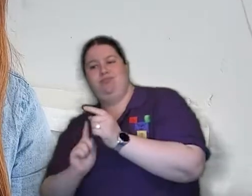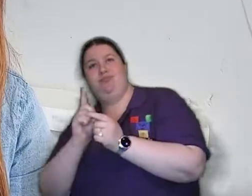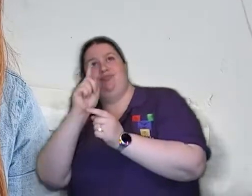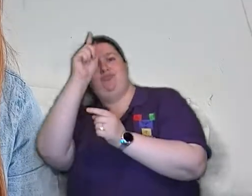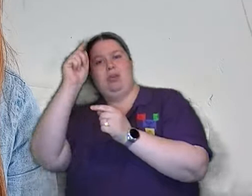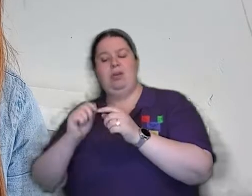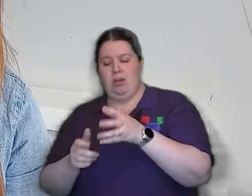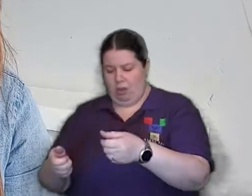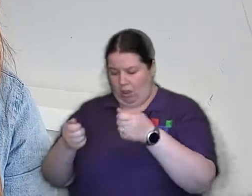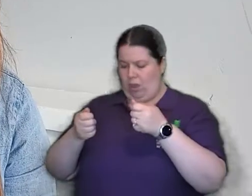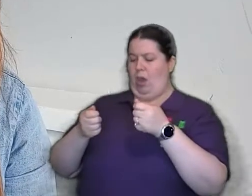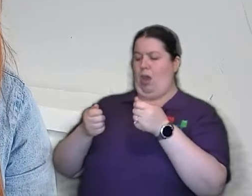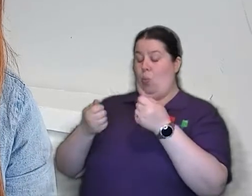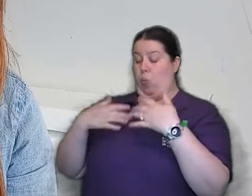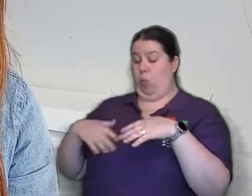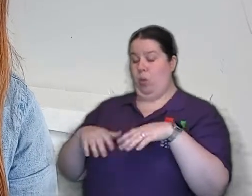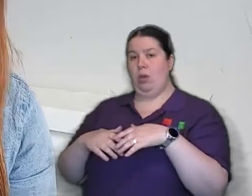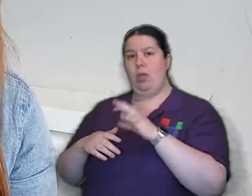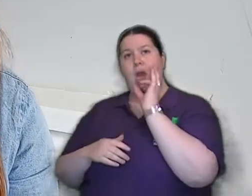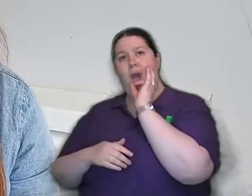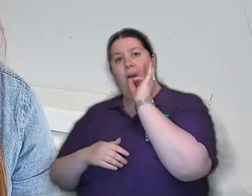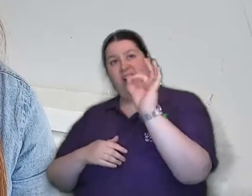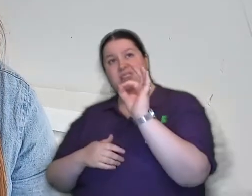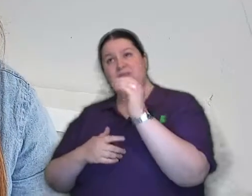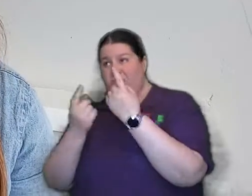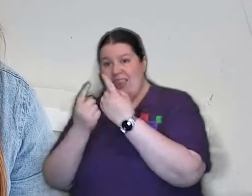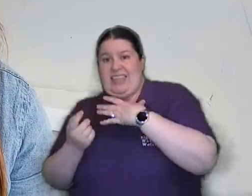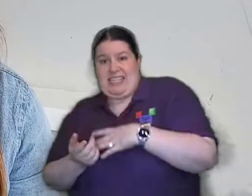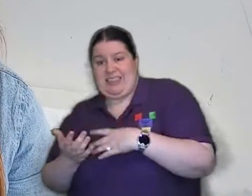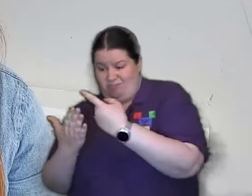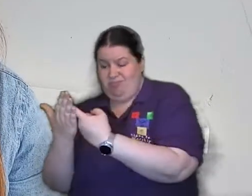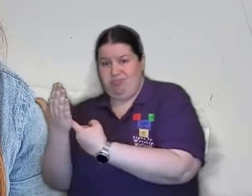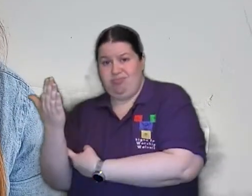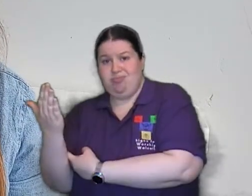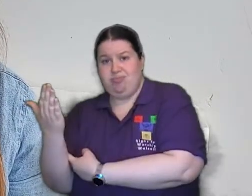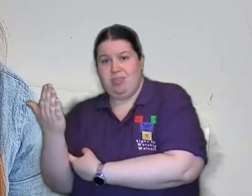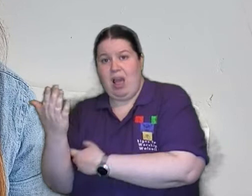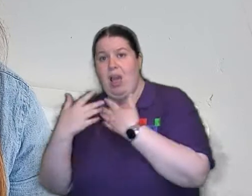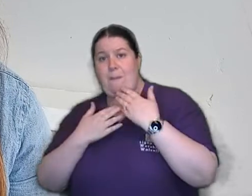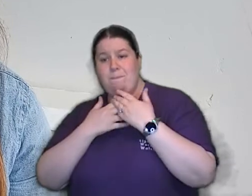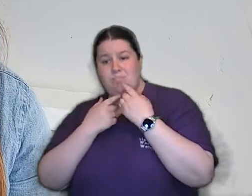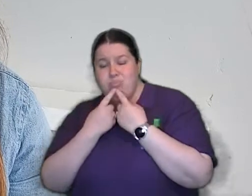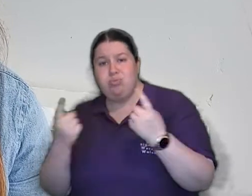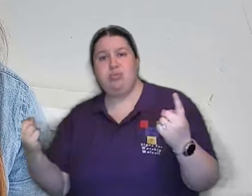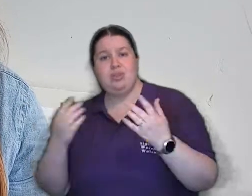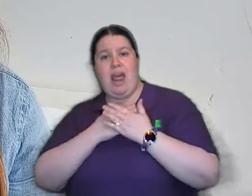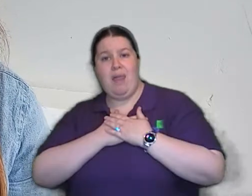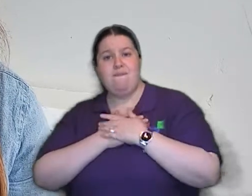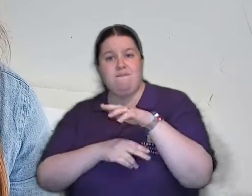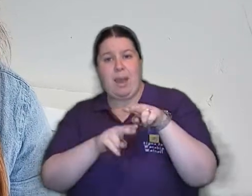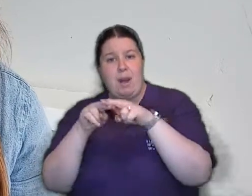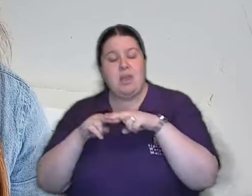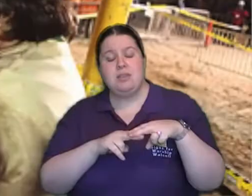borehole was then used to supply the men with food, requested items from home, and communication with the world above ground. And